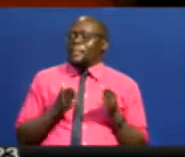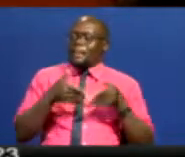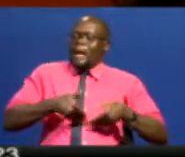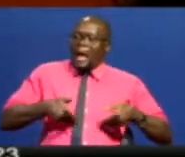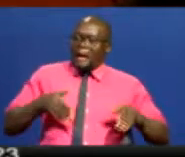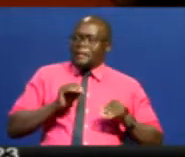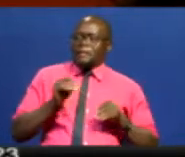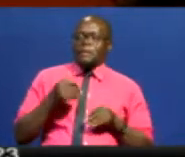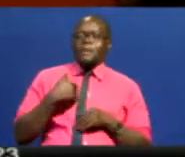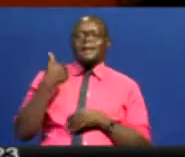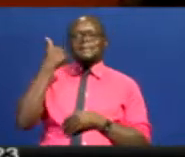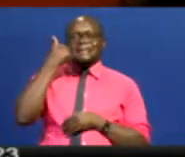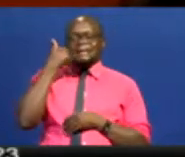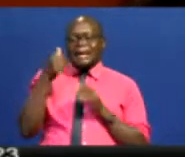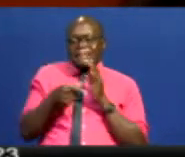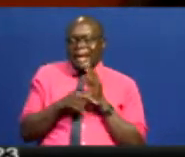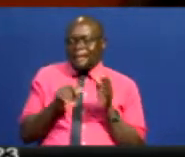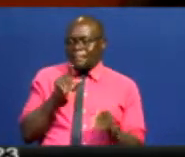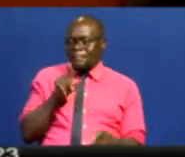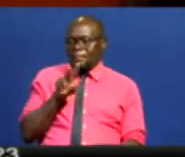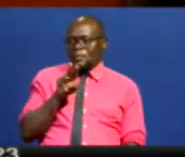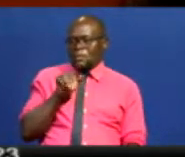have kwashiorkor and all those